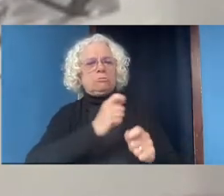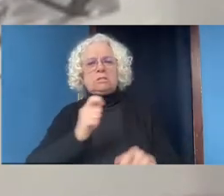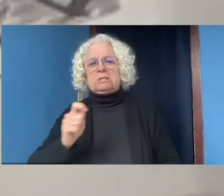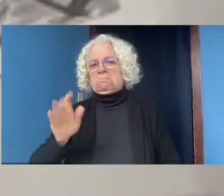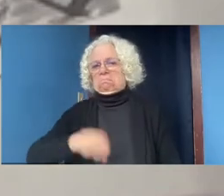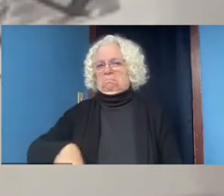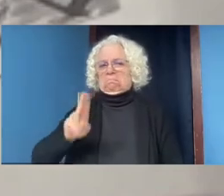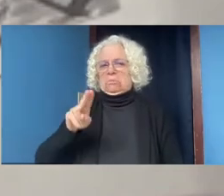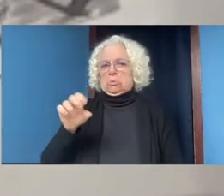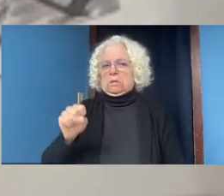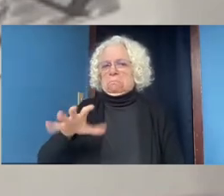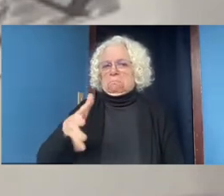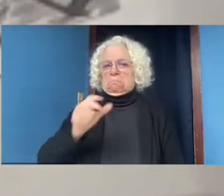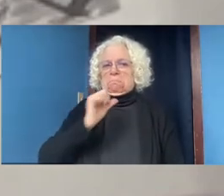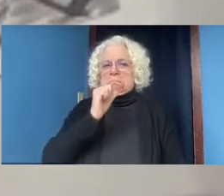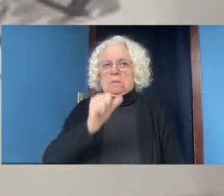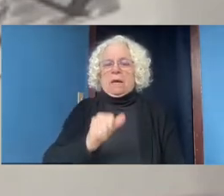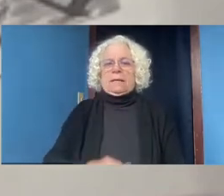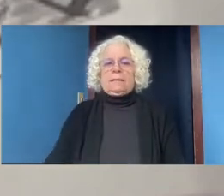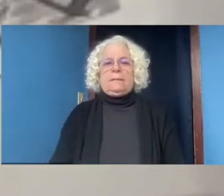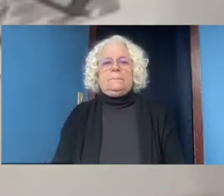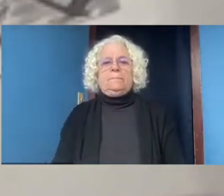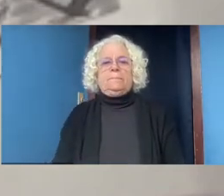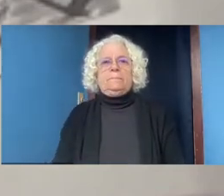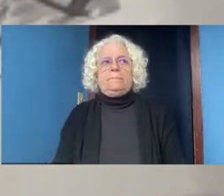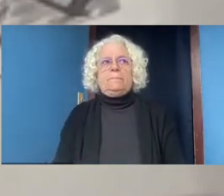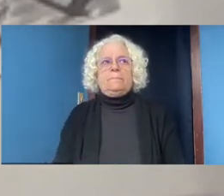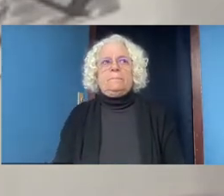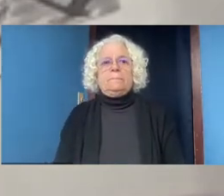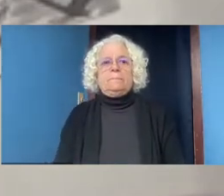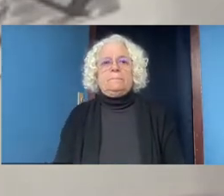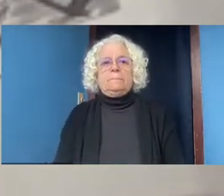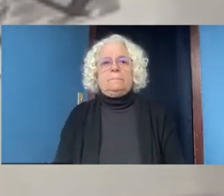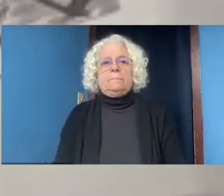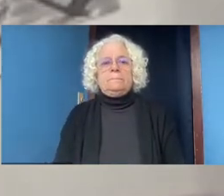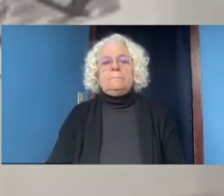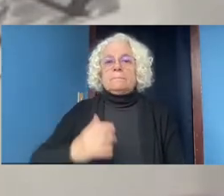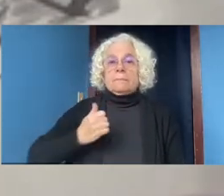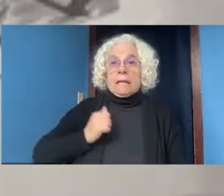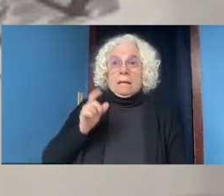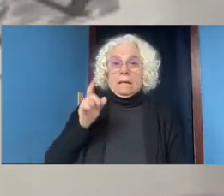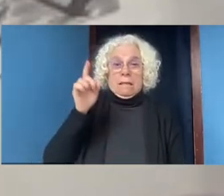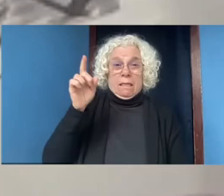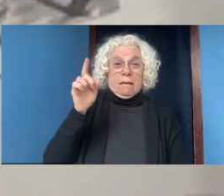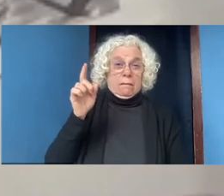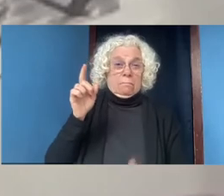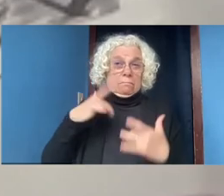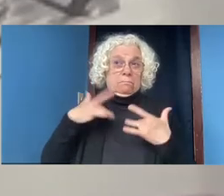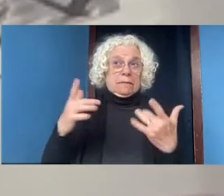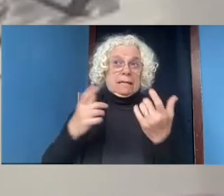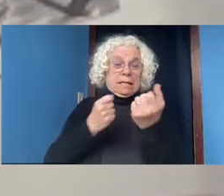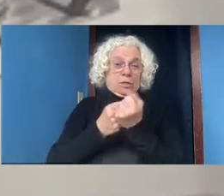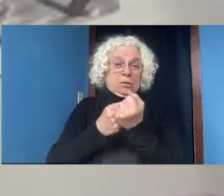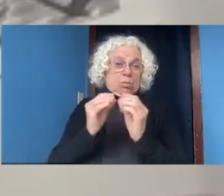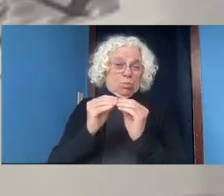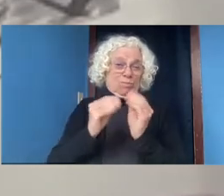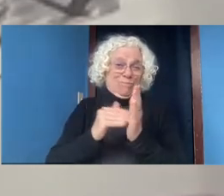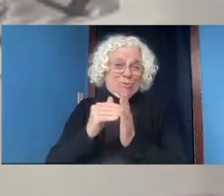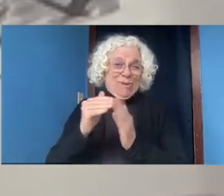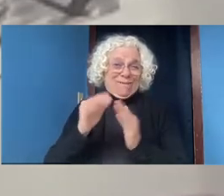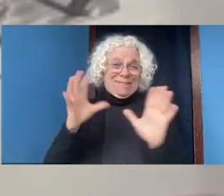They actually support a lot of different art a lot more than this country does.